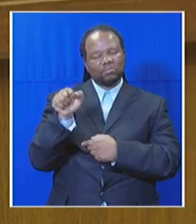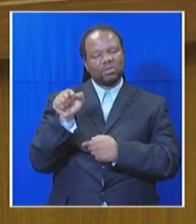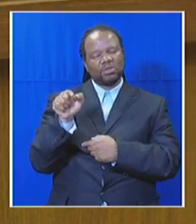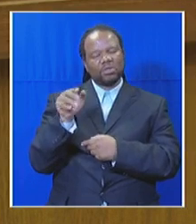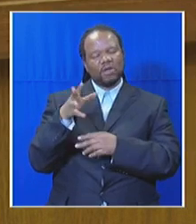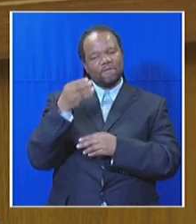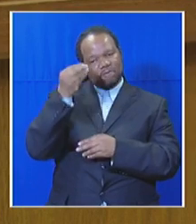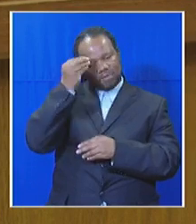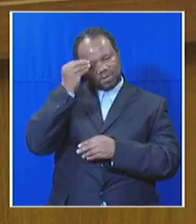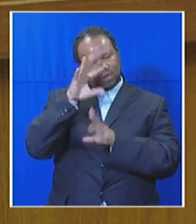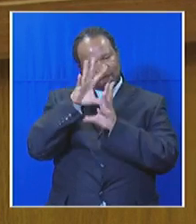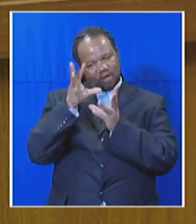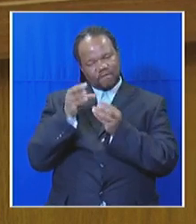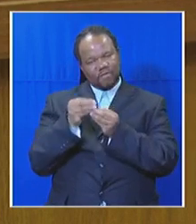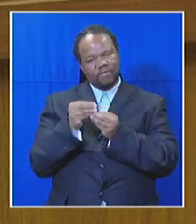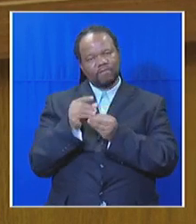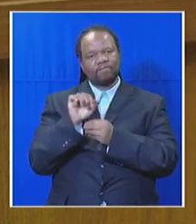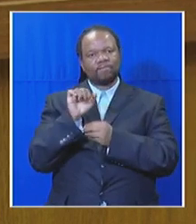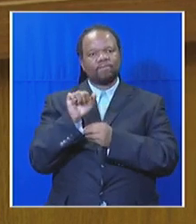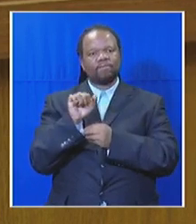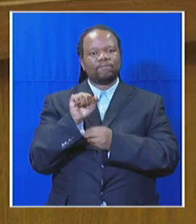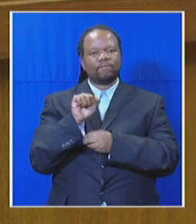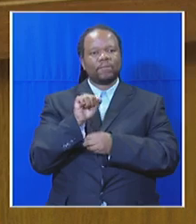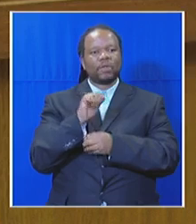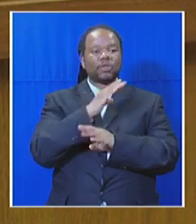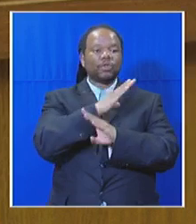When the Security Council